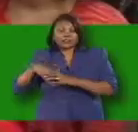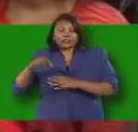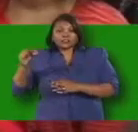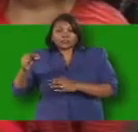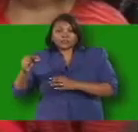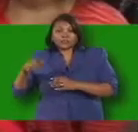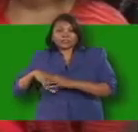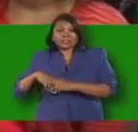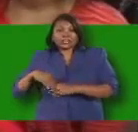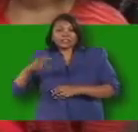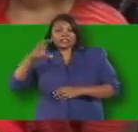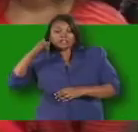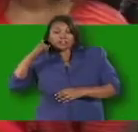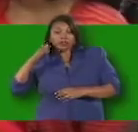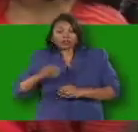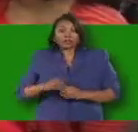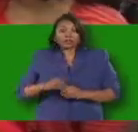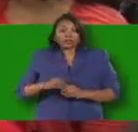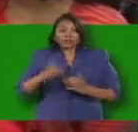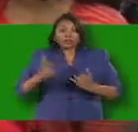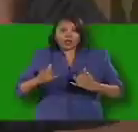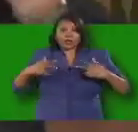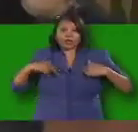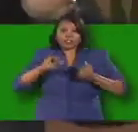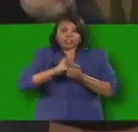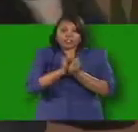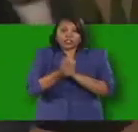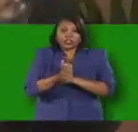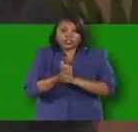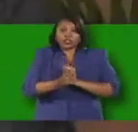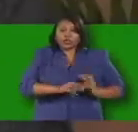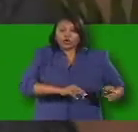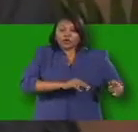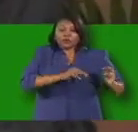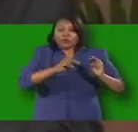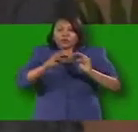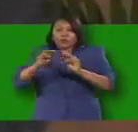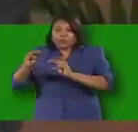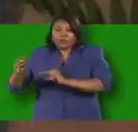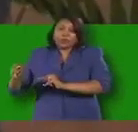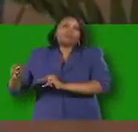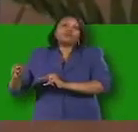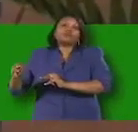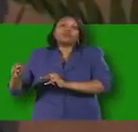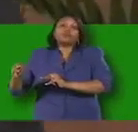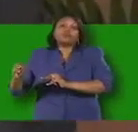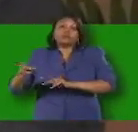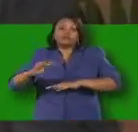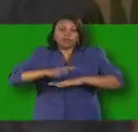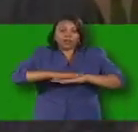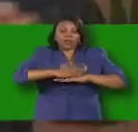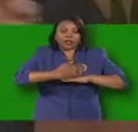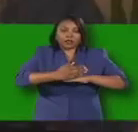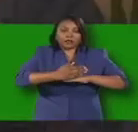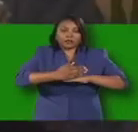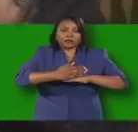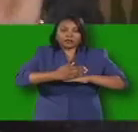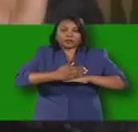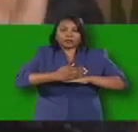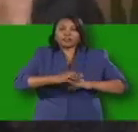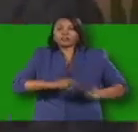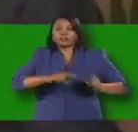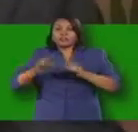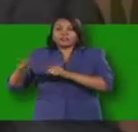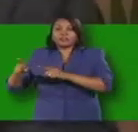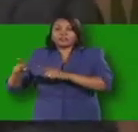your cell phones. We're now seeing a transition from desktop and laptop devices to handheld devices. I have a little